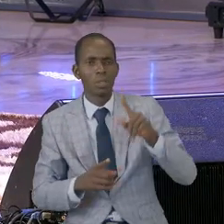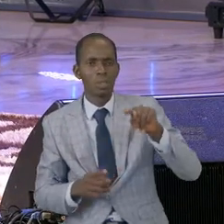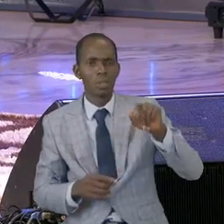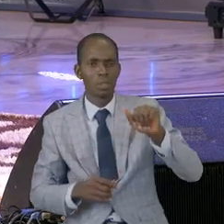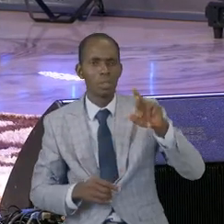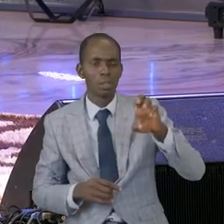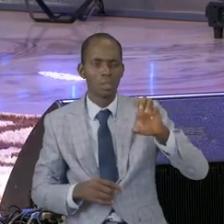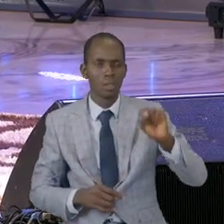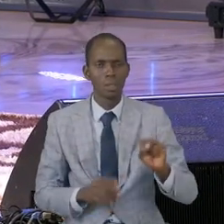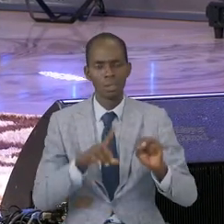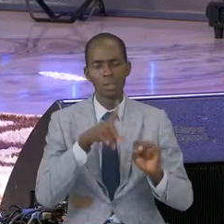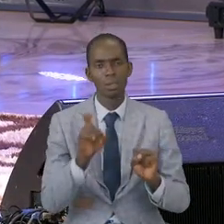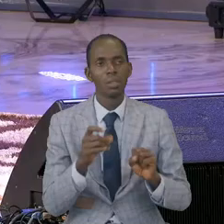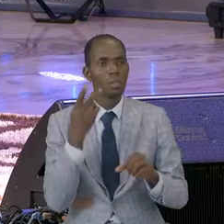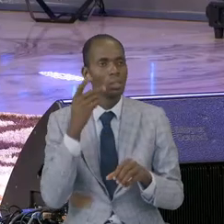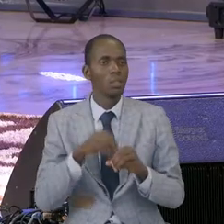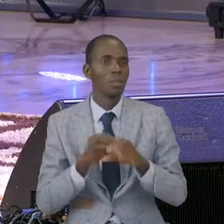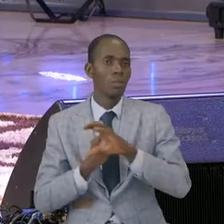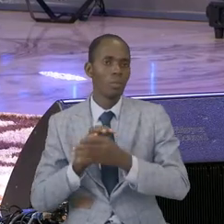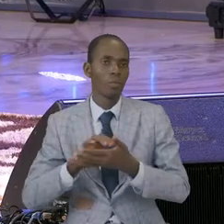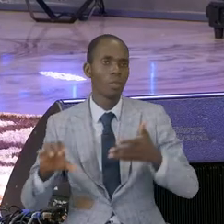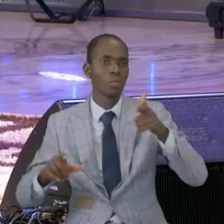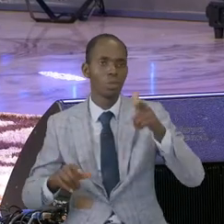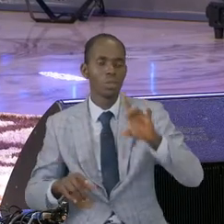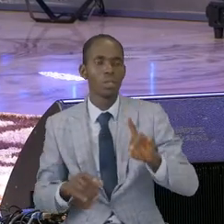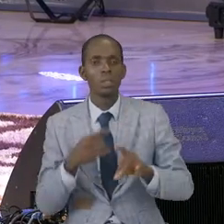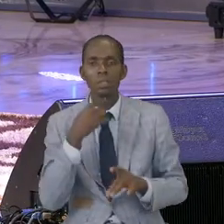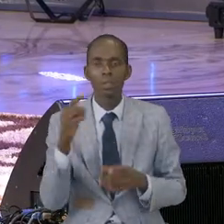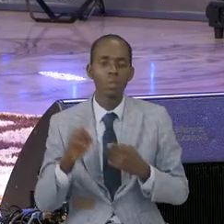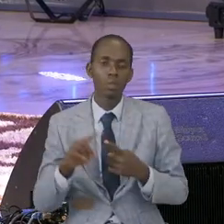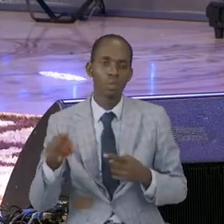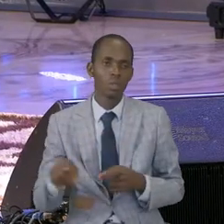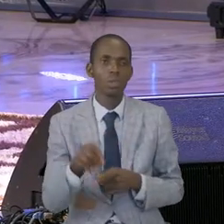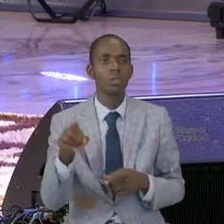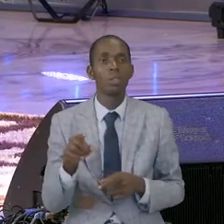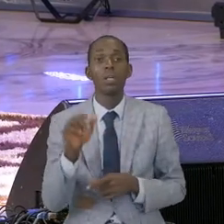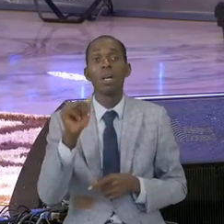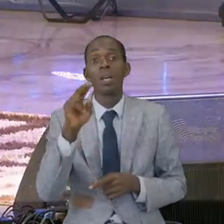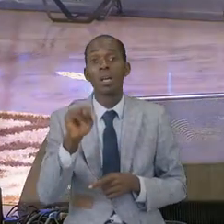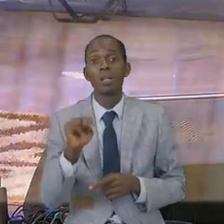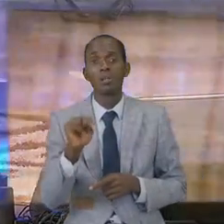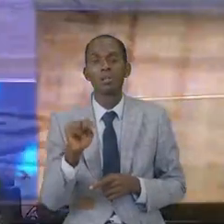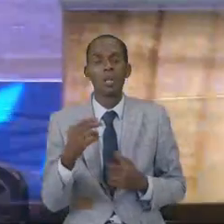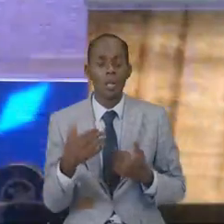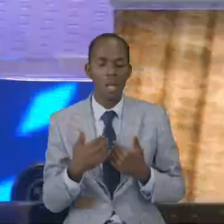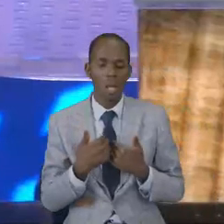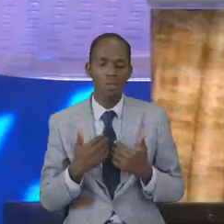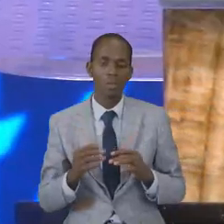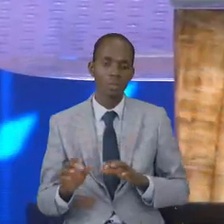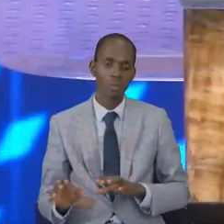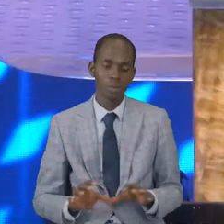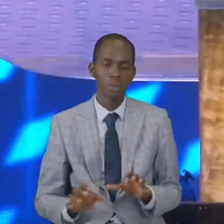verse 28, he said unto them, an enemy has